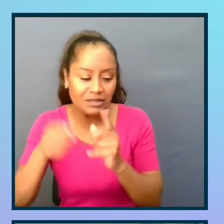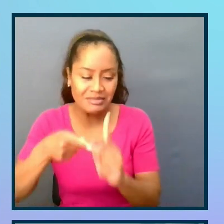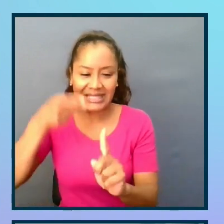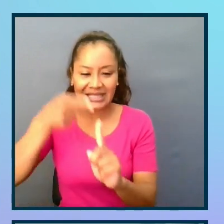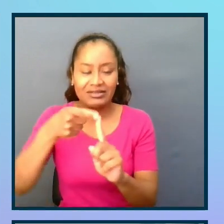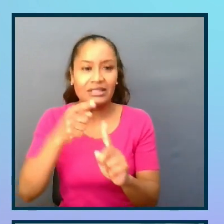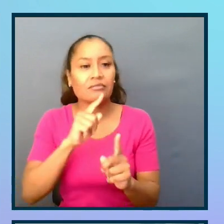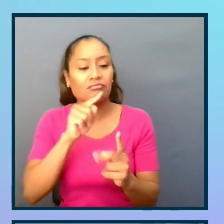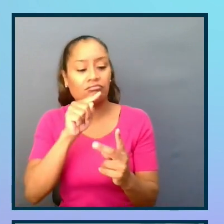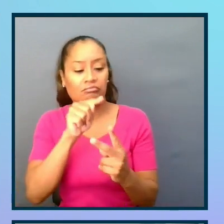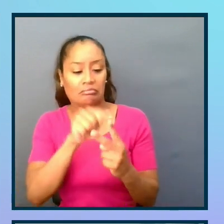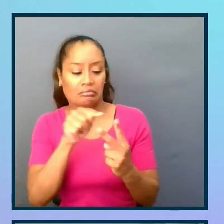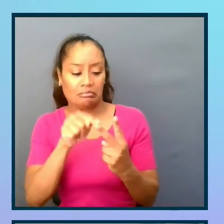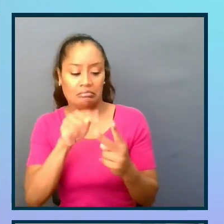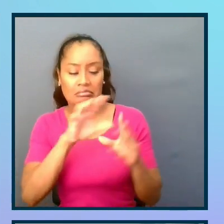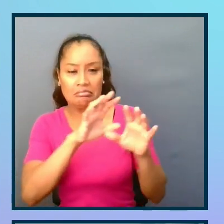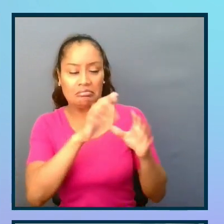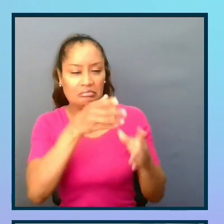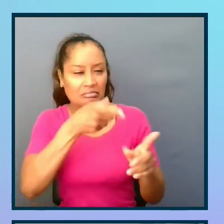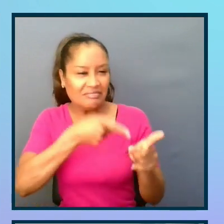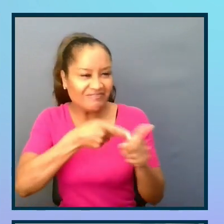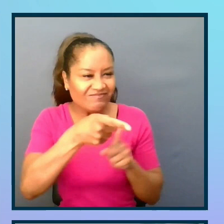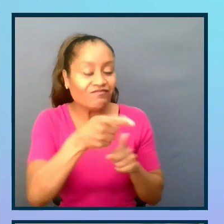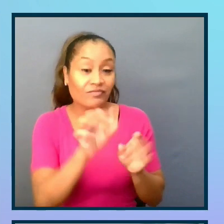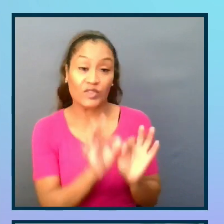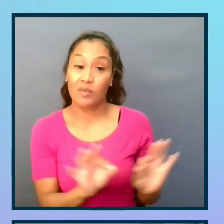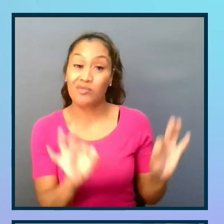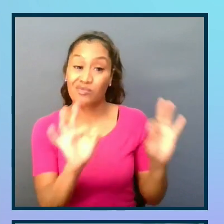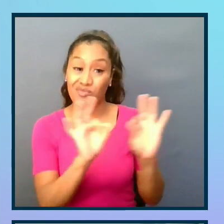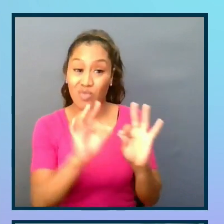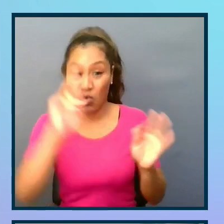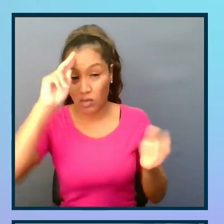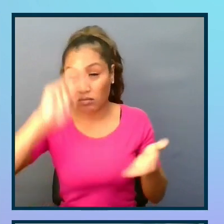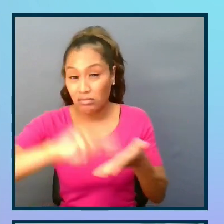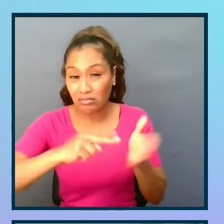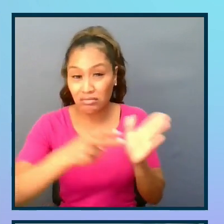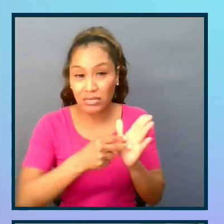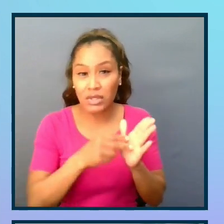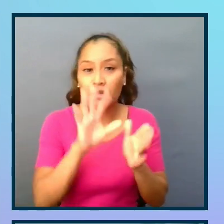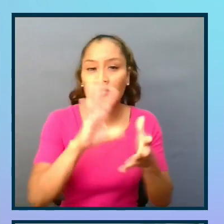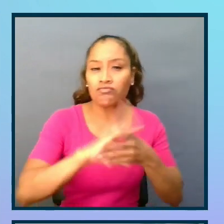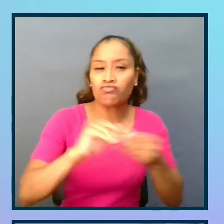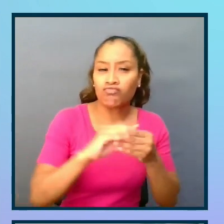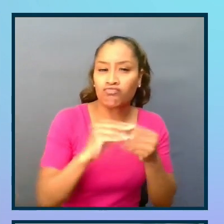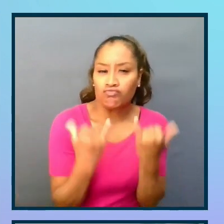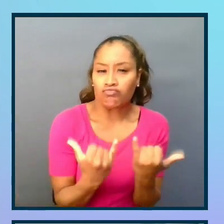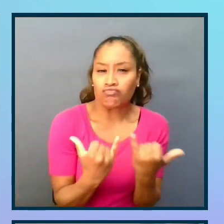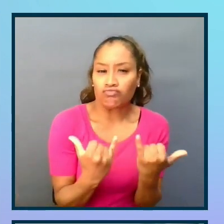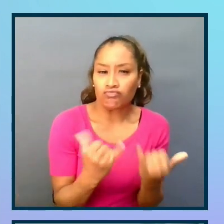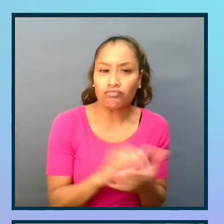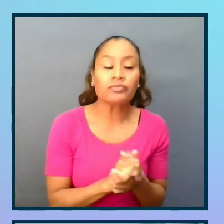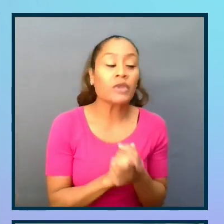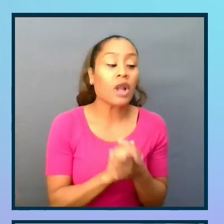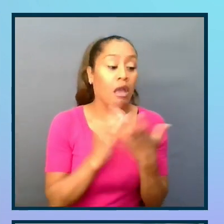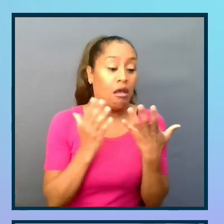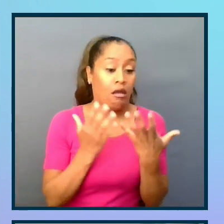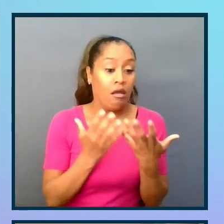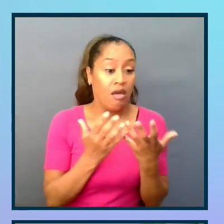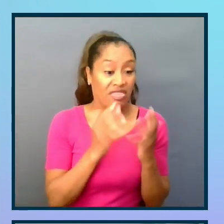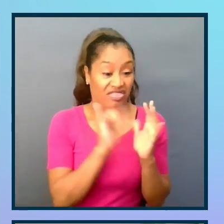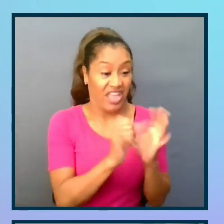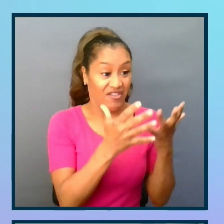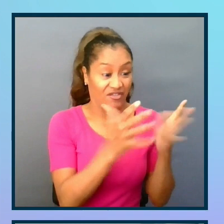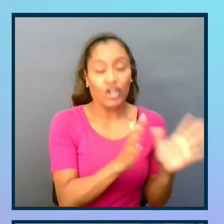couple areas that will be pertinent to the talk today. Then after that, we're going to walk through